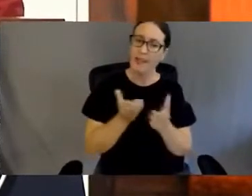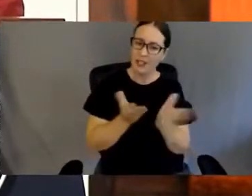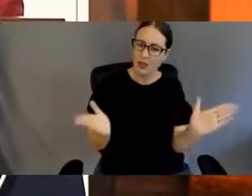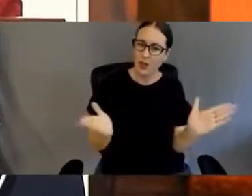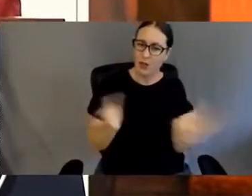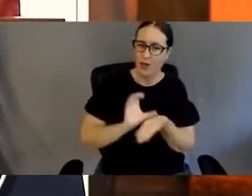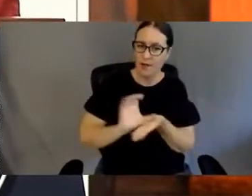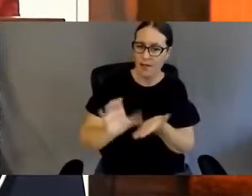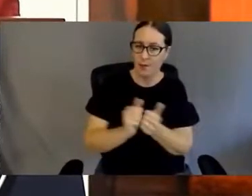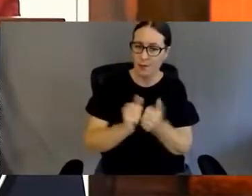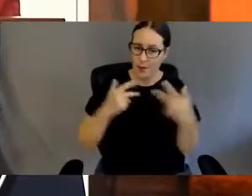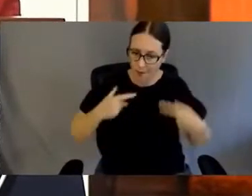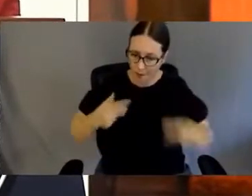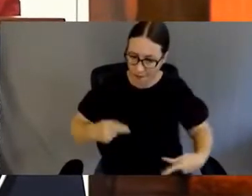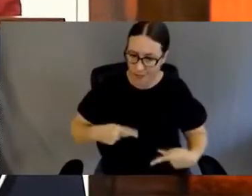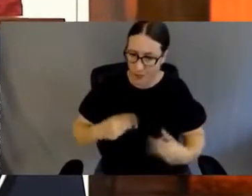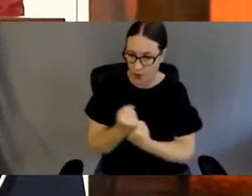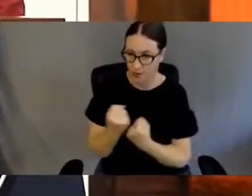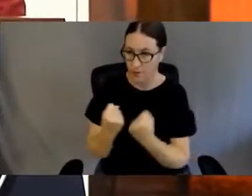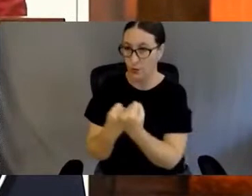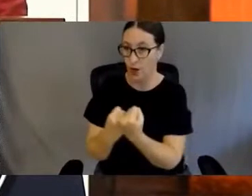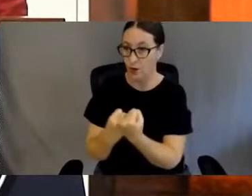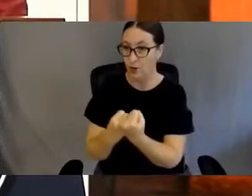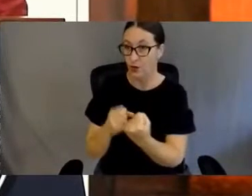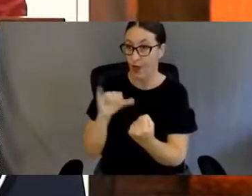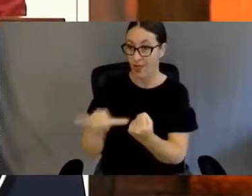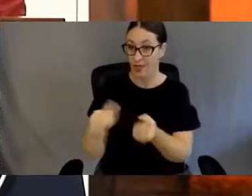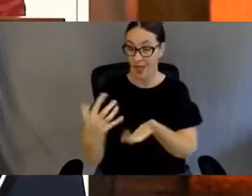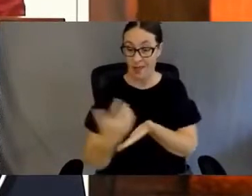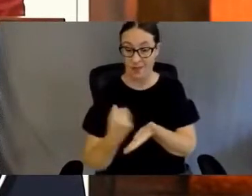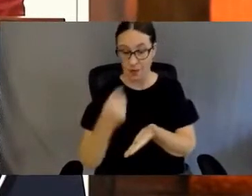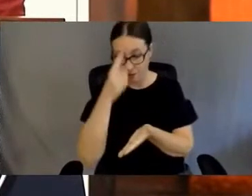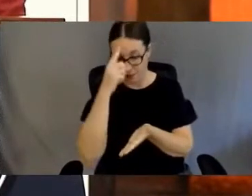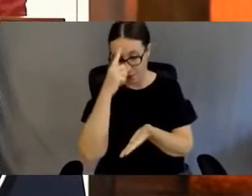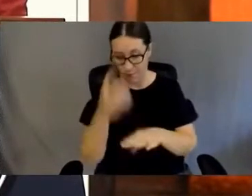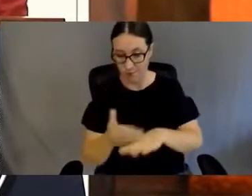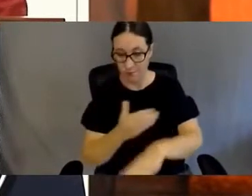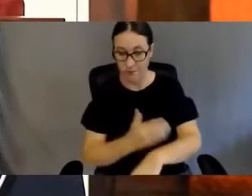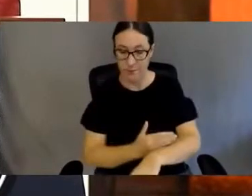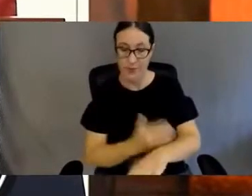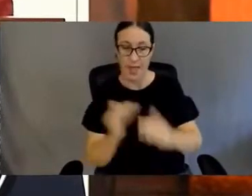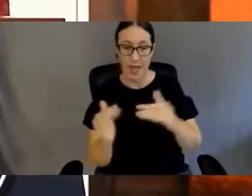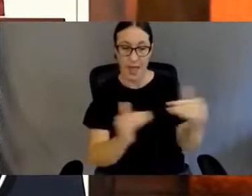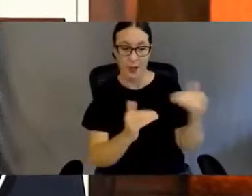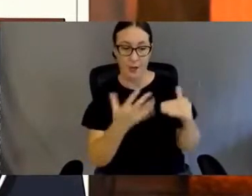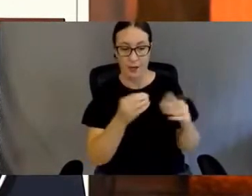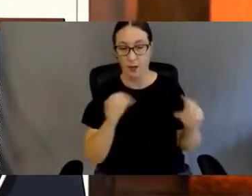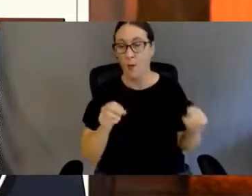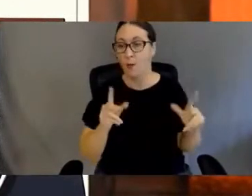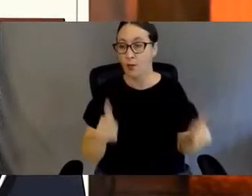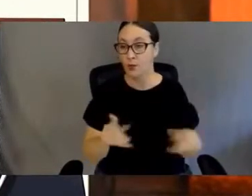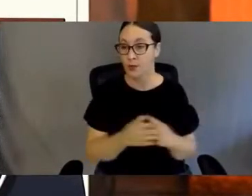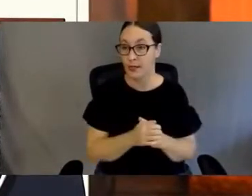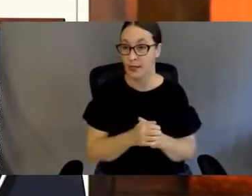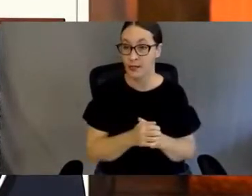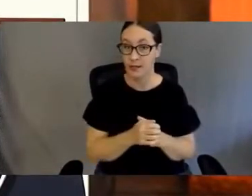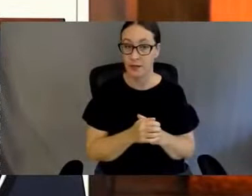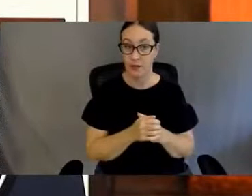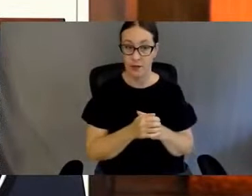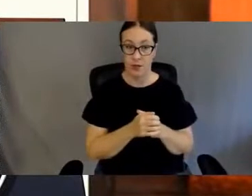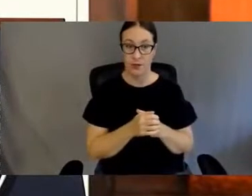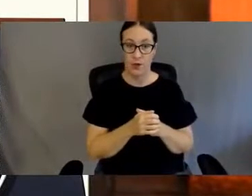infrastructure and leveraging them to advance equity and opportunity. Instead of highways bulldozing